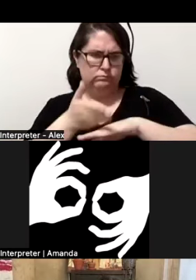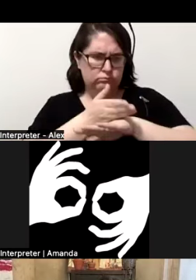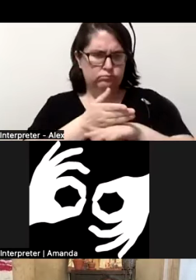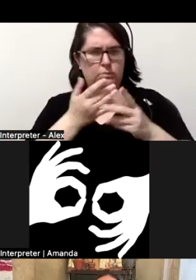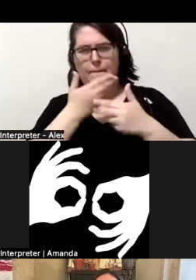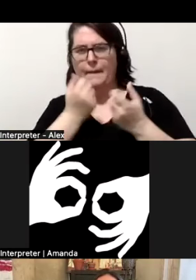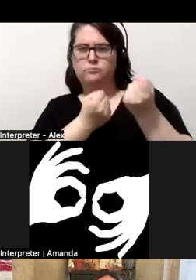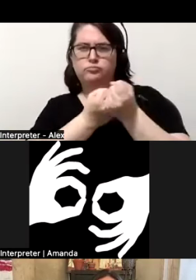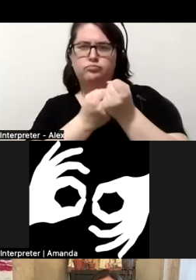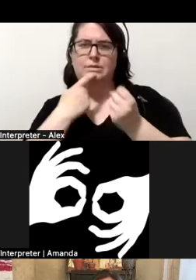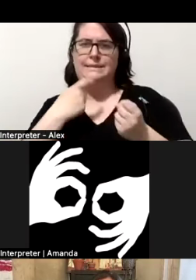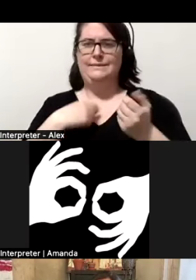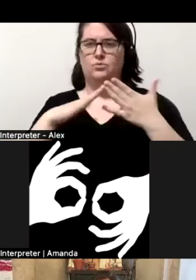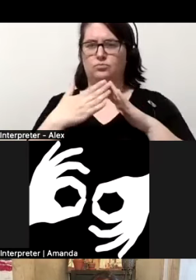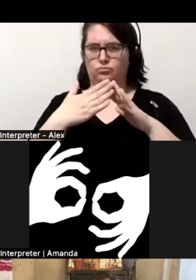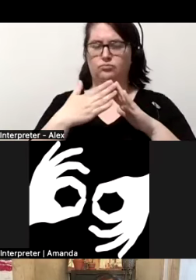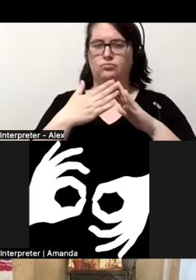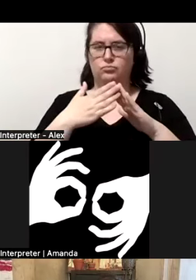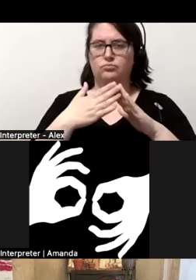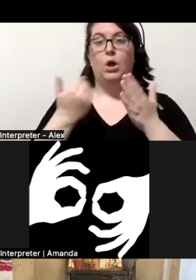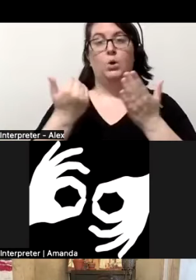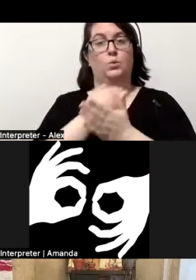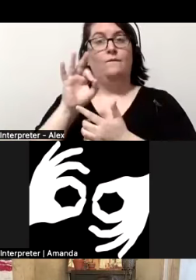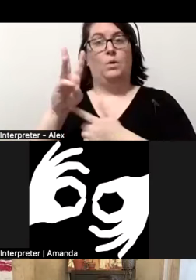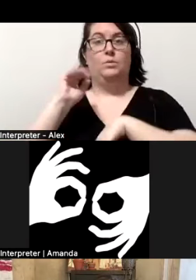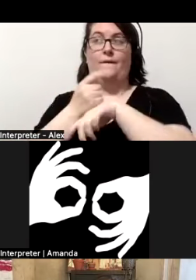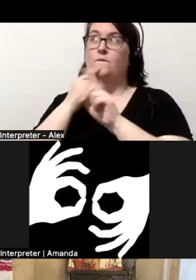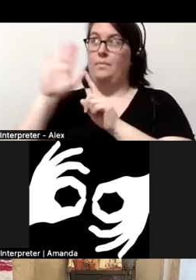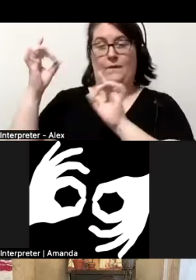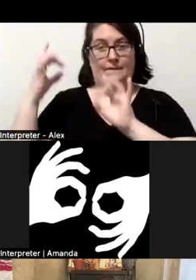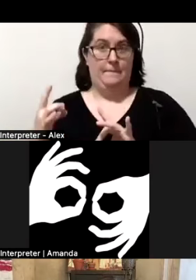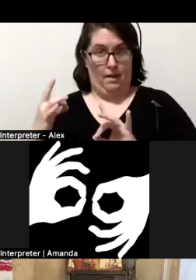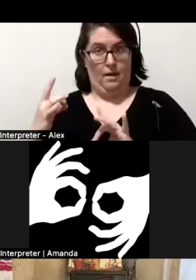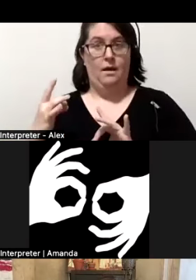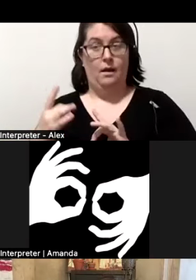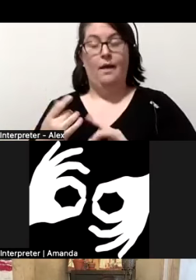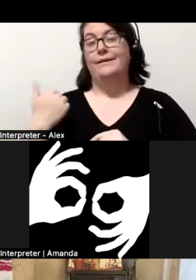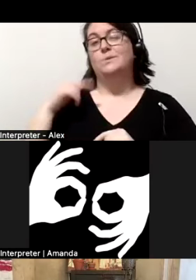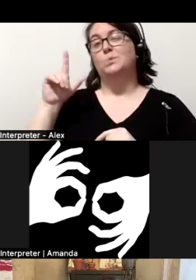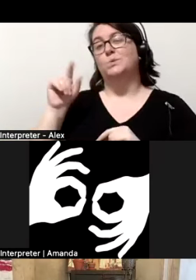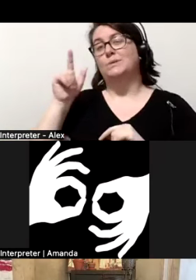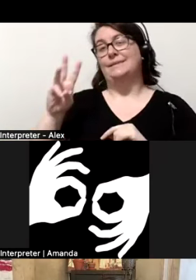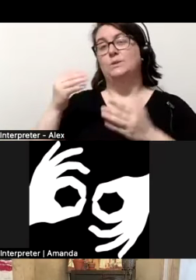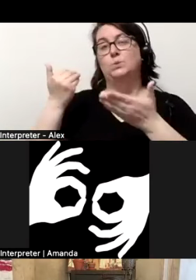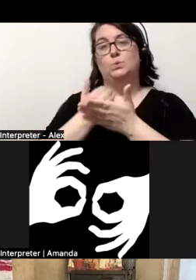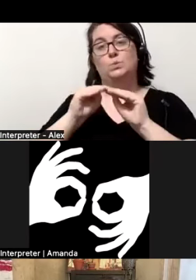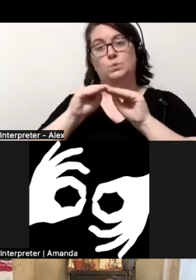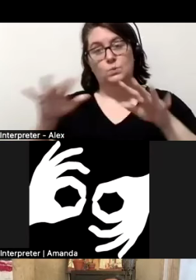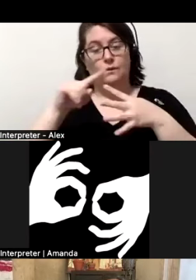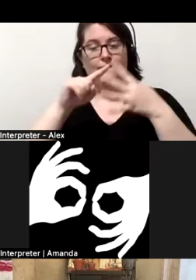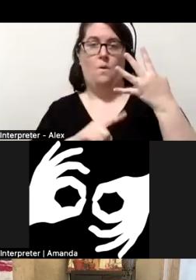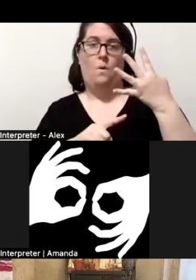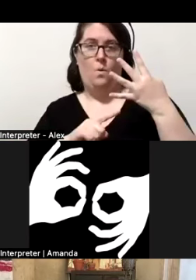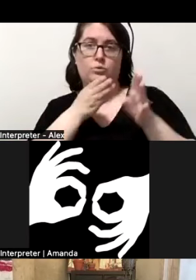Kingston. The new CKAF framework was developed in response to that review, and in 2026, we are launching 4 grant streams.